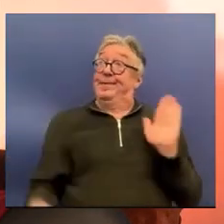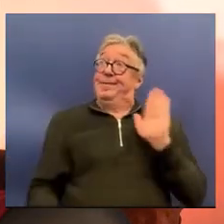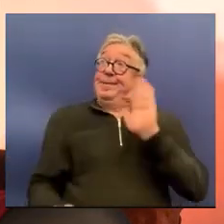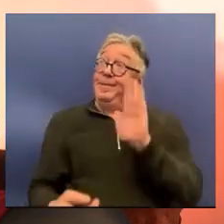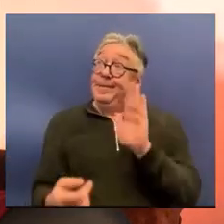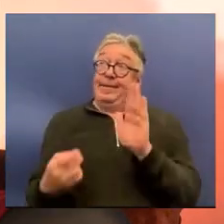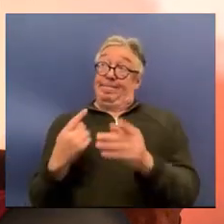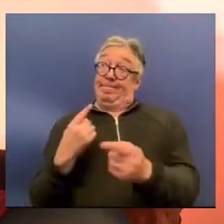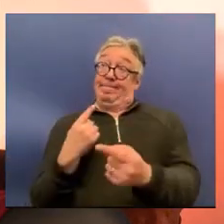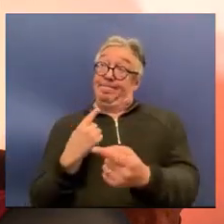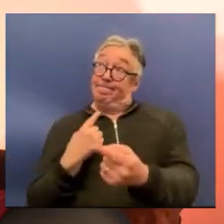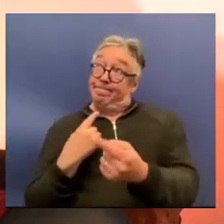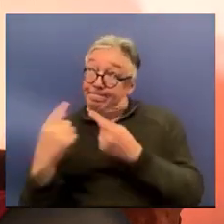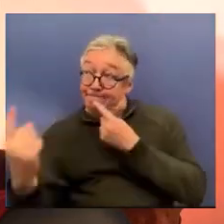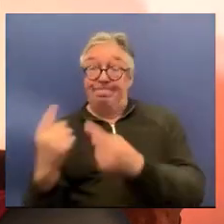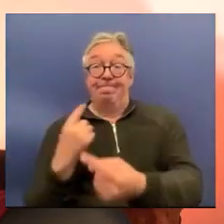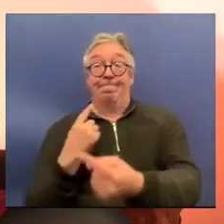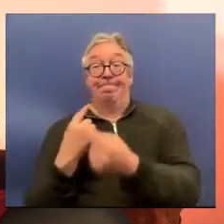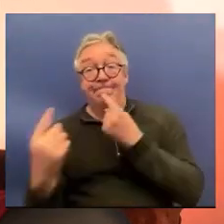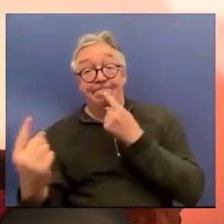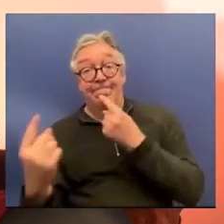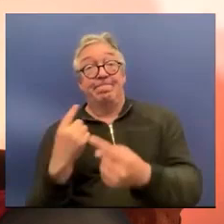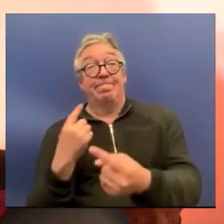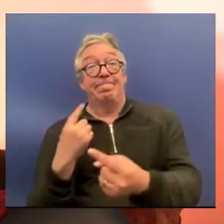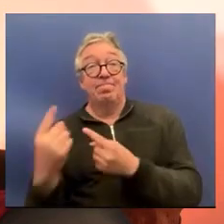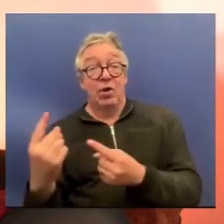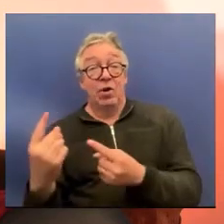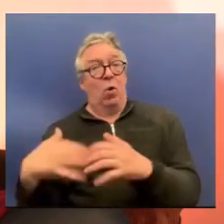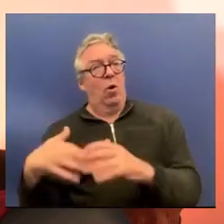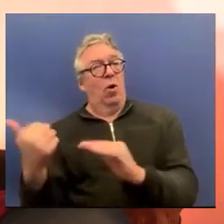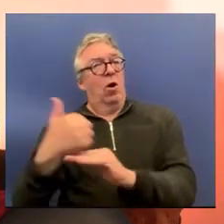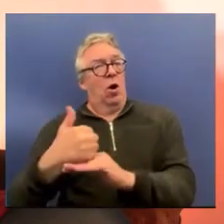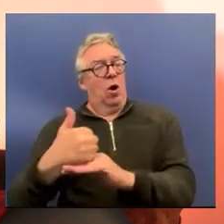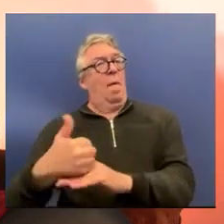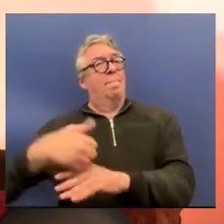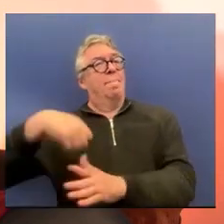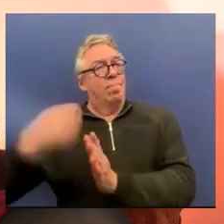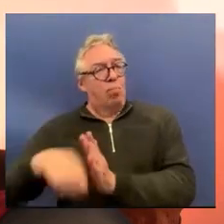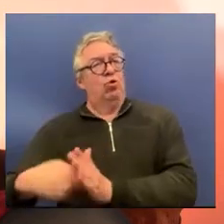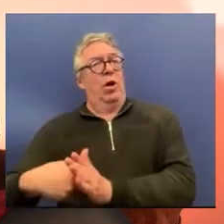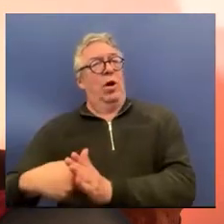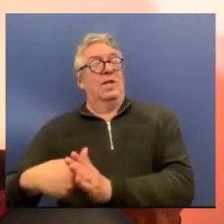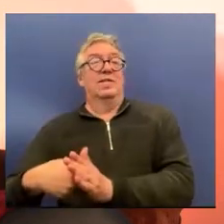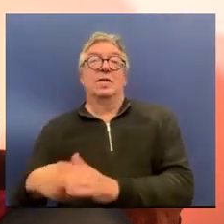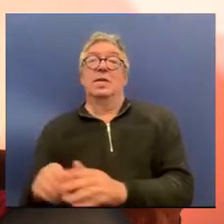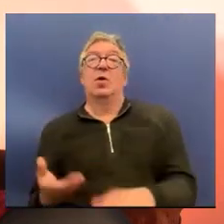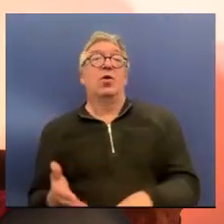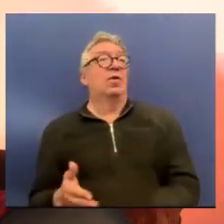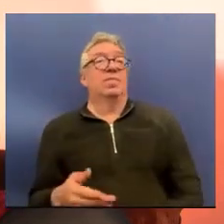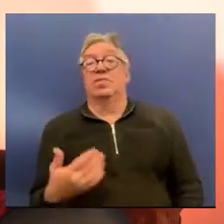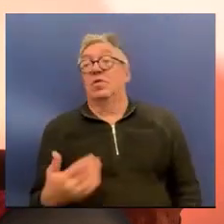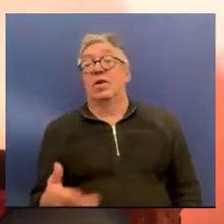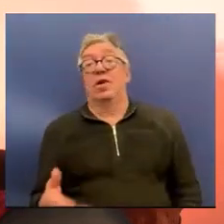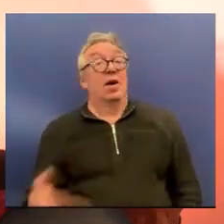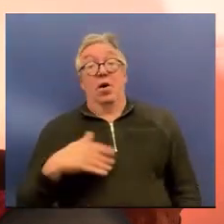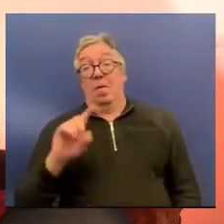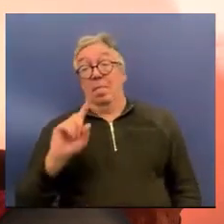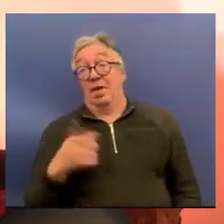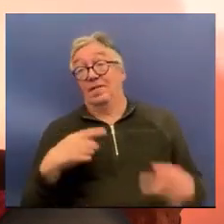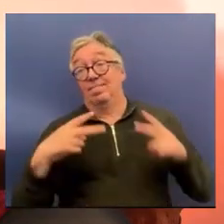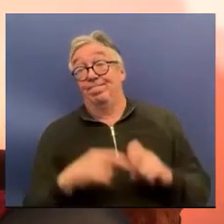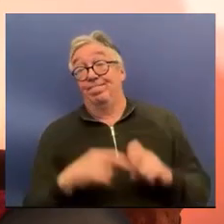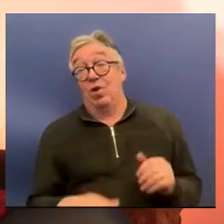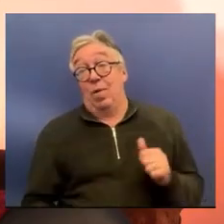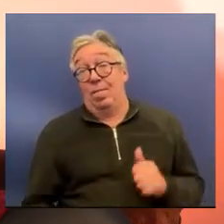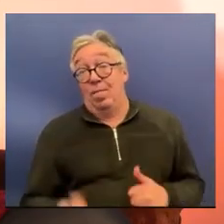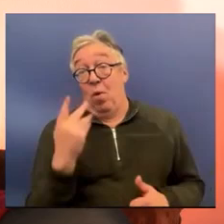develop concrete projects, but before doing it, we need to study more, understand better